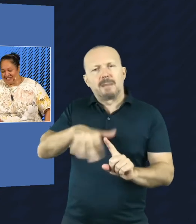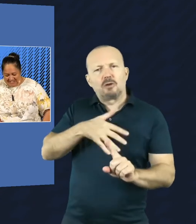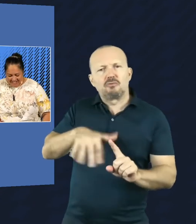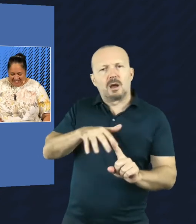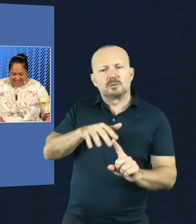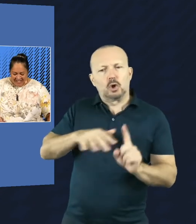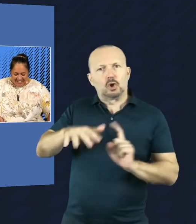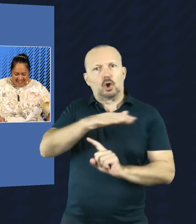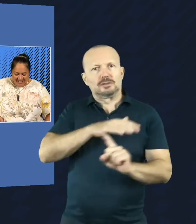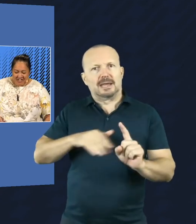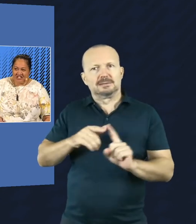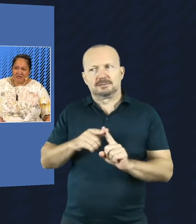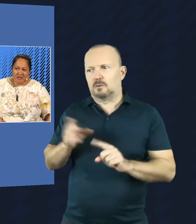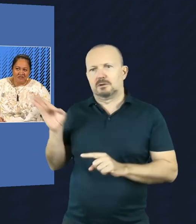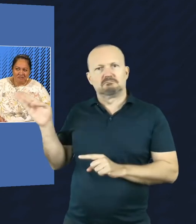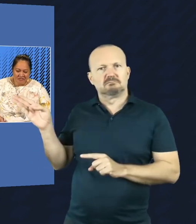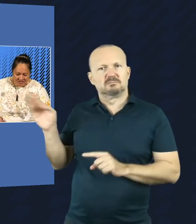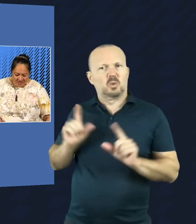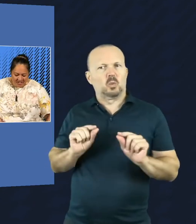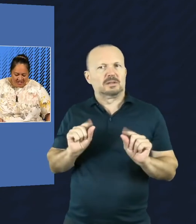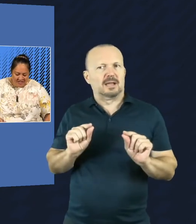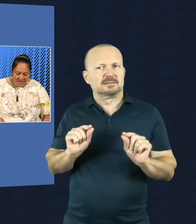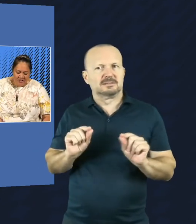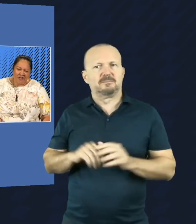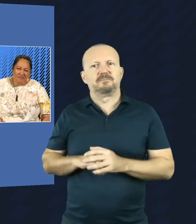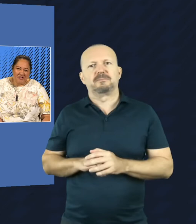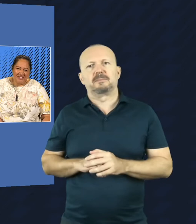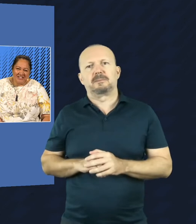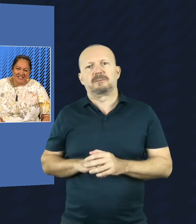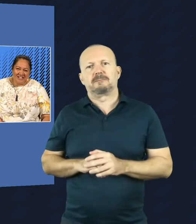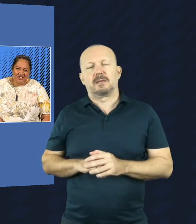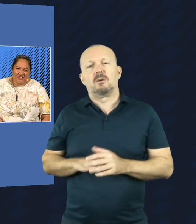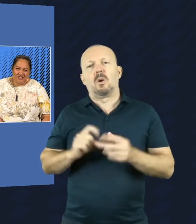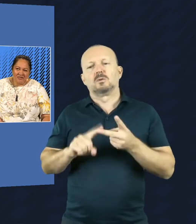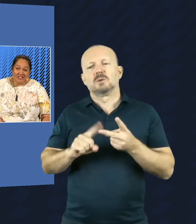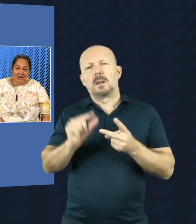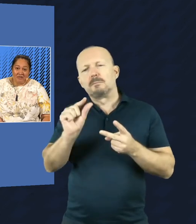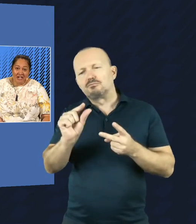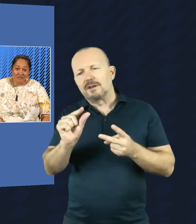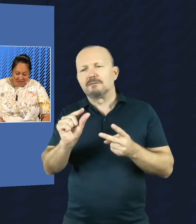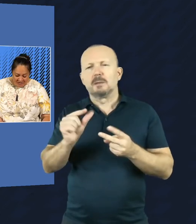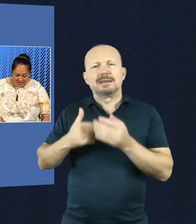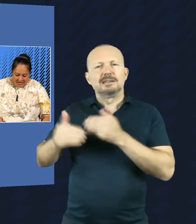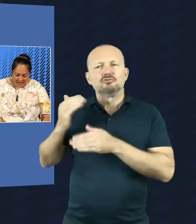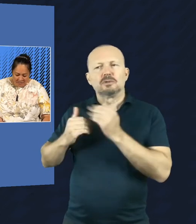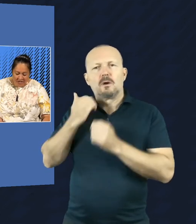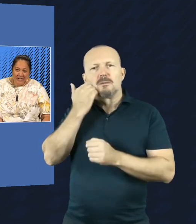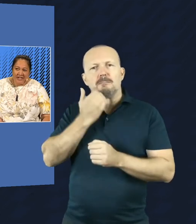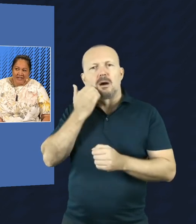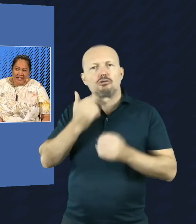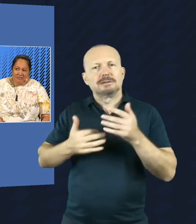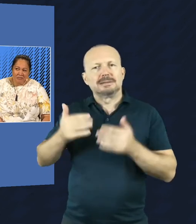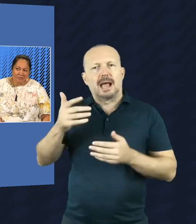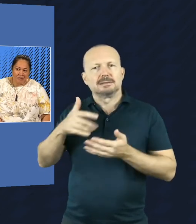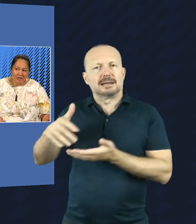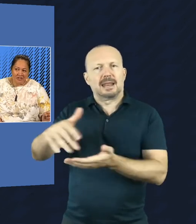does, and just a bit of a brief history of Māori data collection when it's done by government,